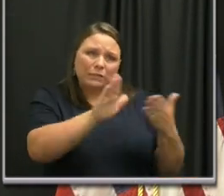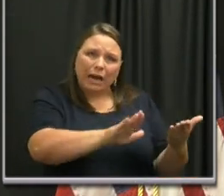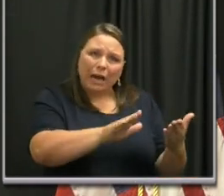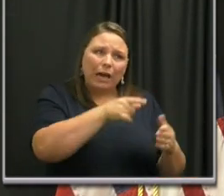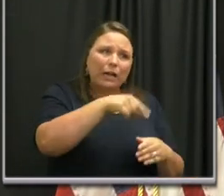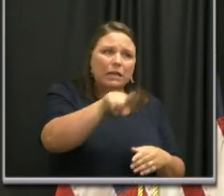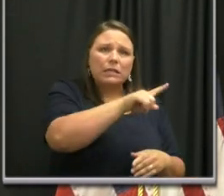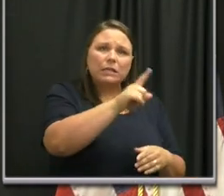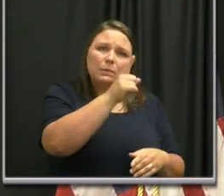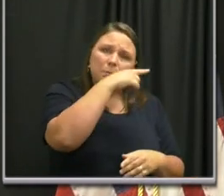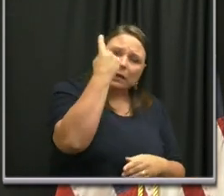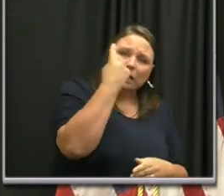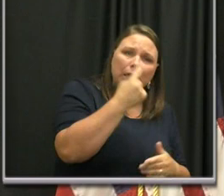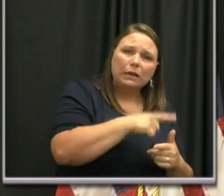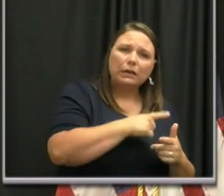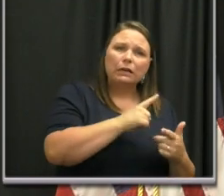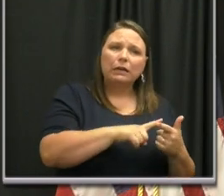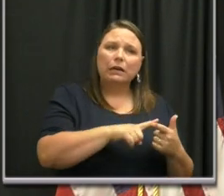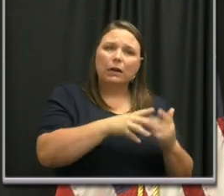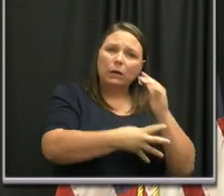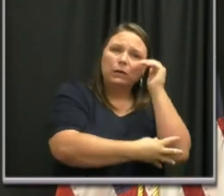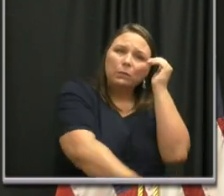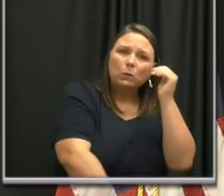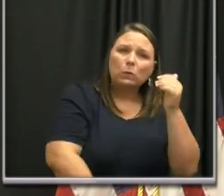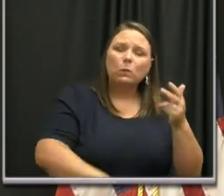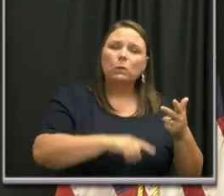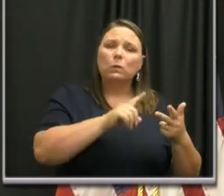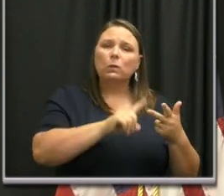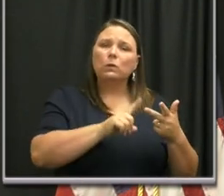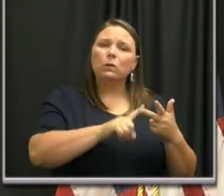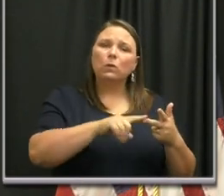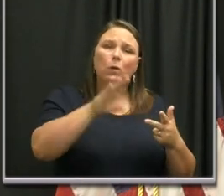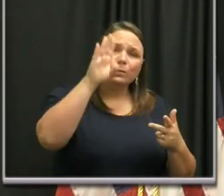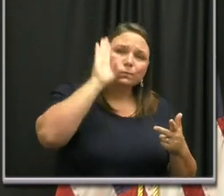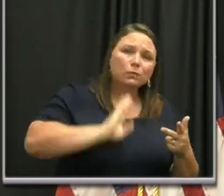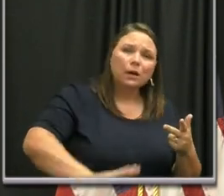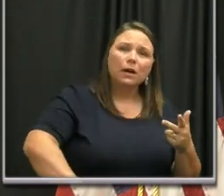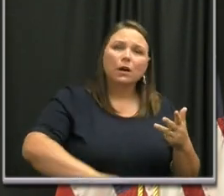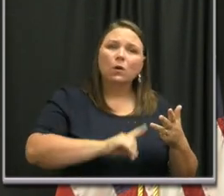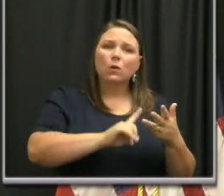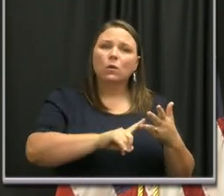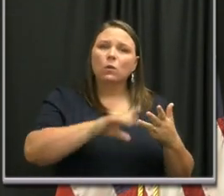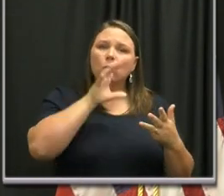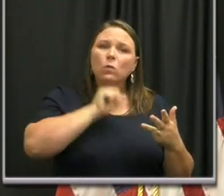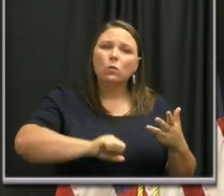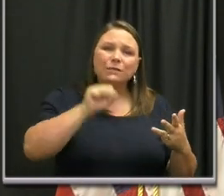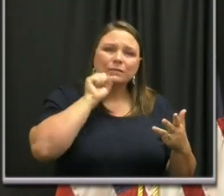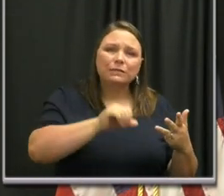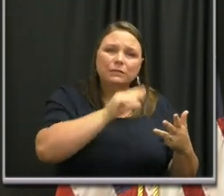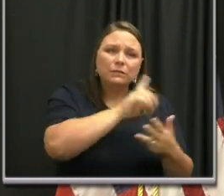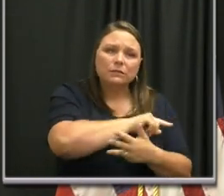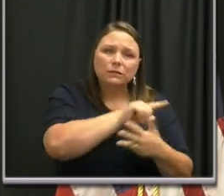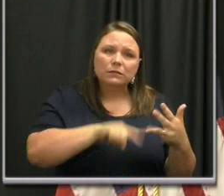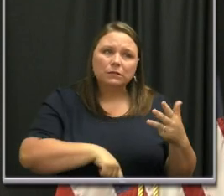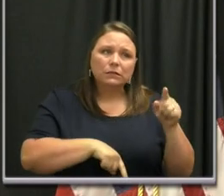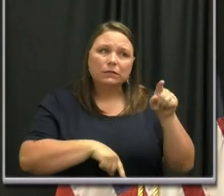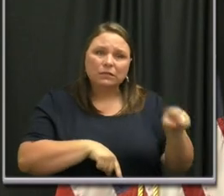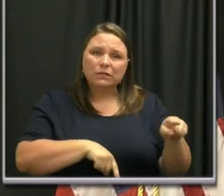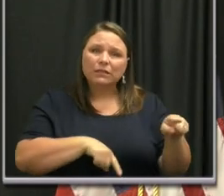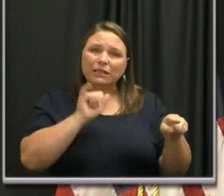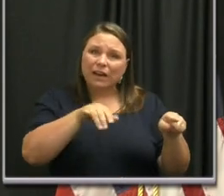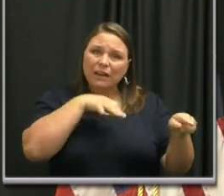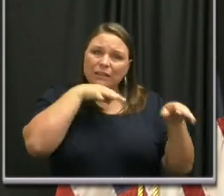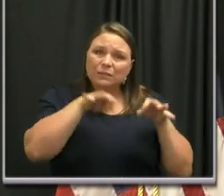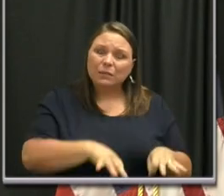Black people, poor people, brown people, and old people, does that explain